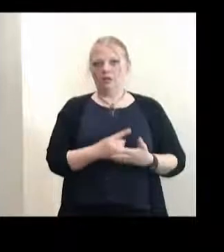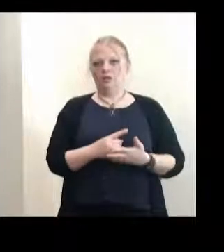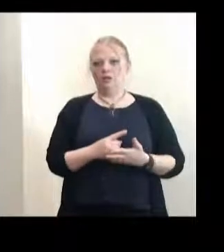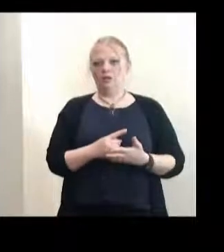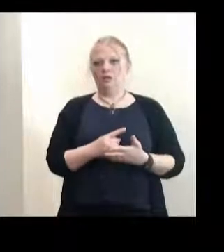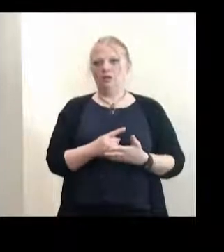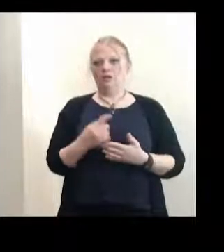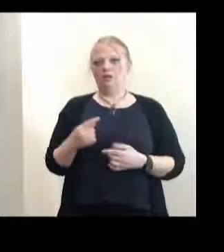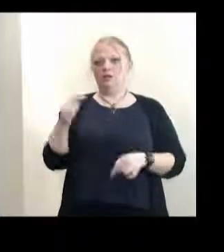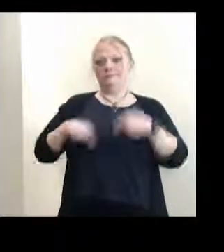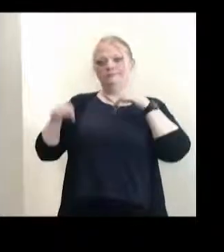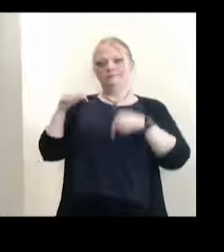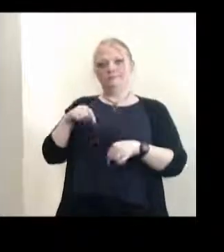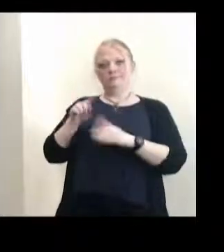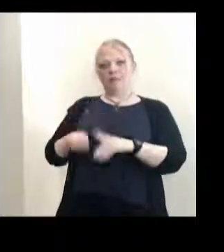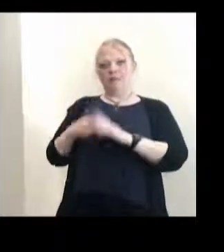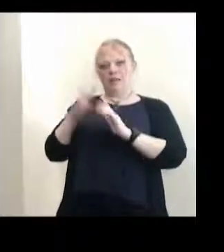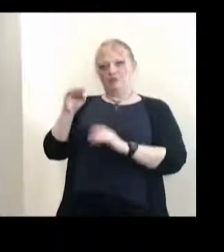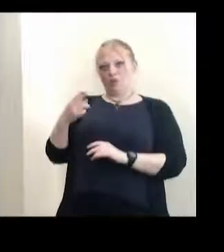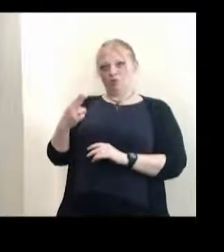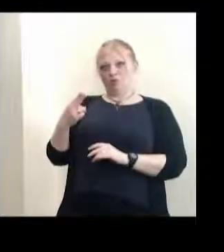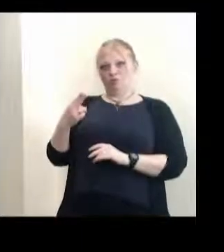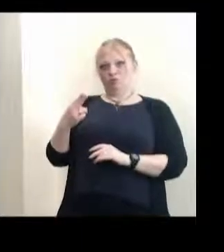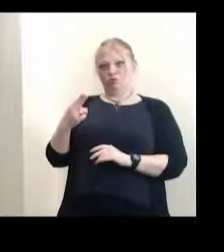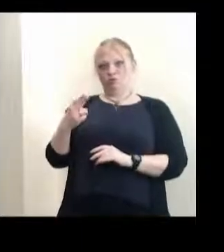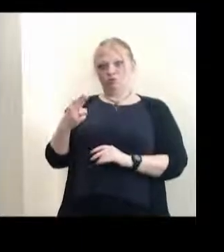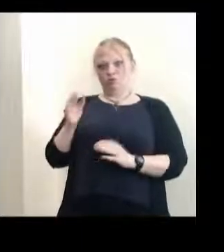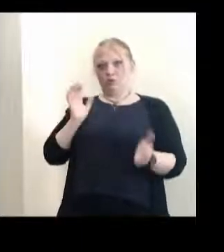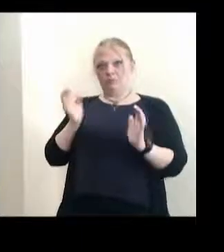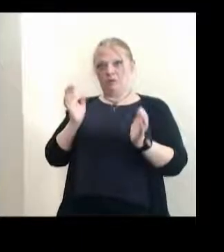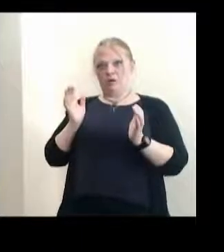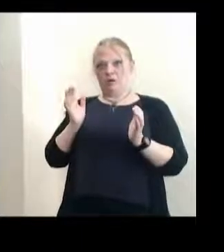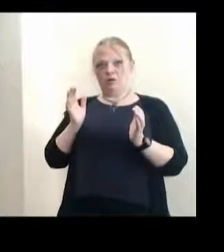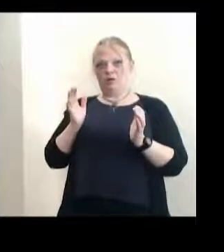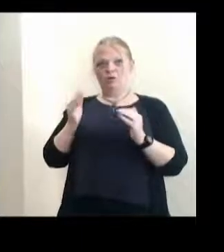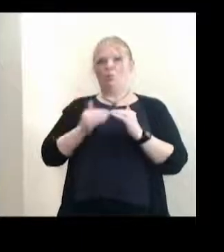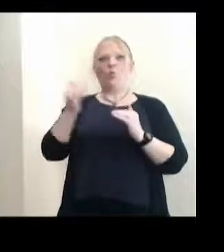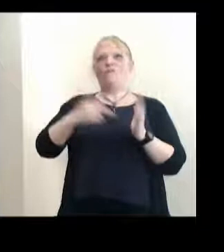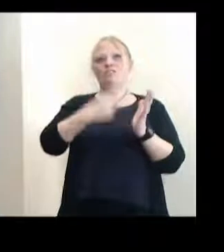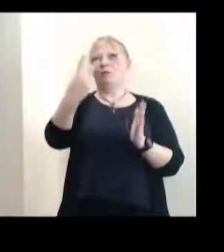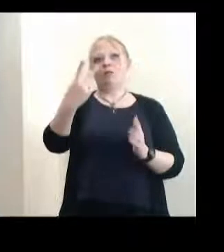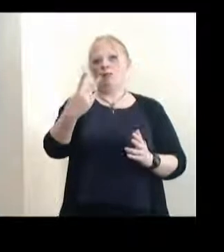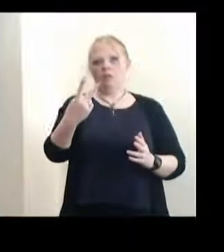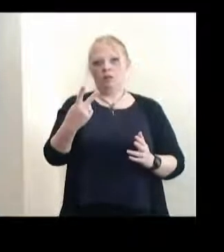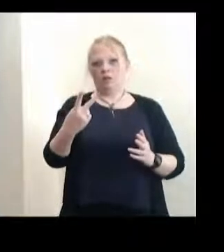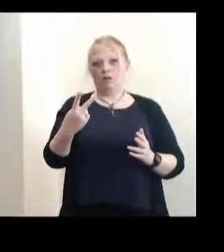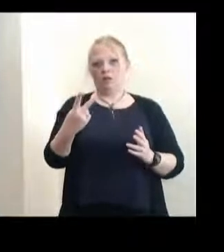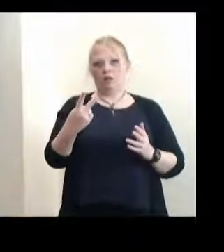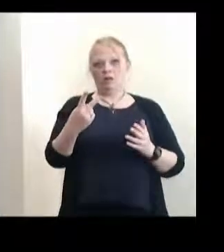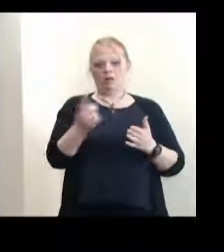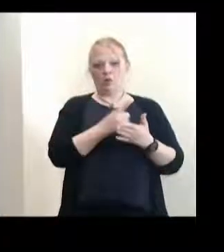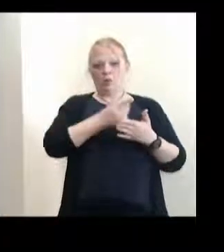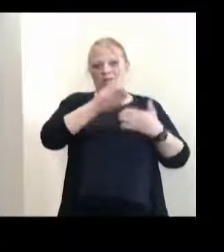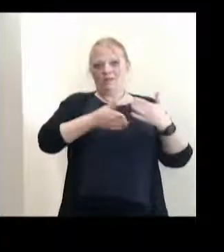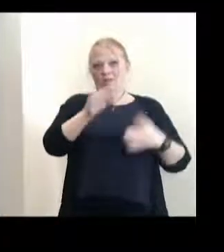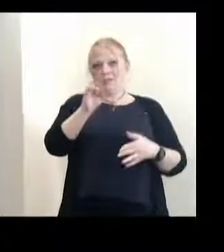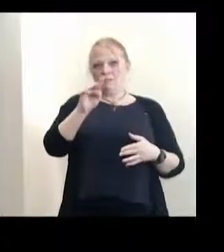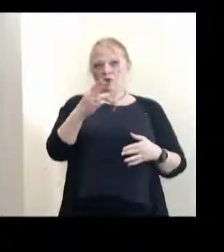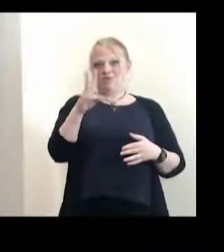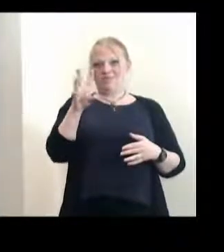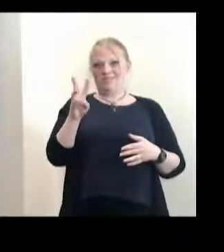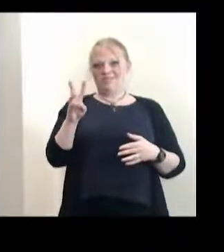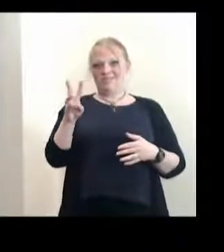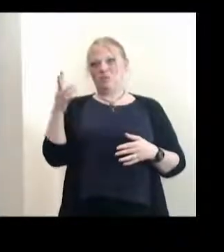March. We've more than doubled on the new cases since the week ending of March 6th, in which we had 1,600